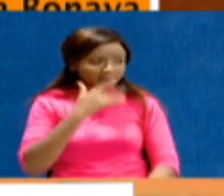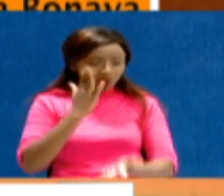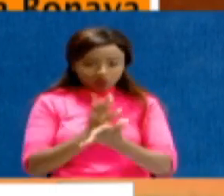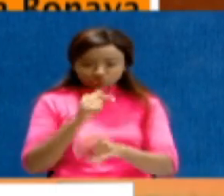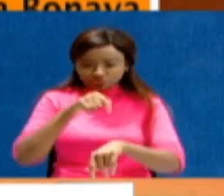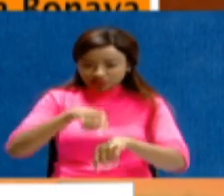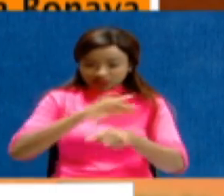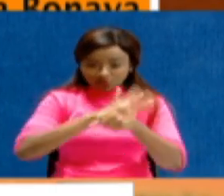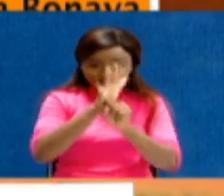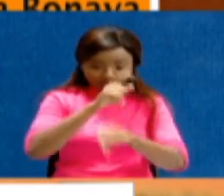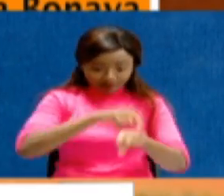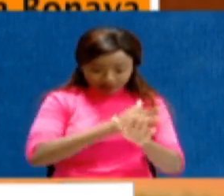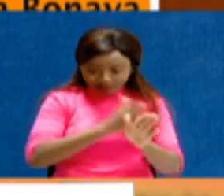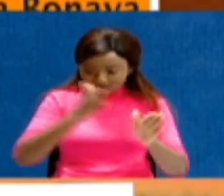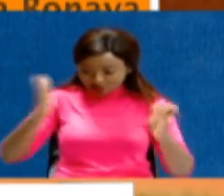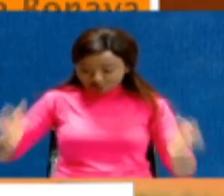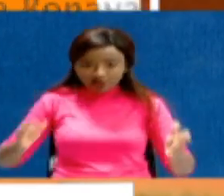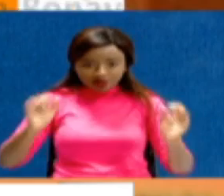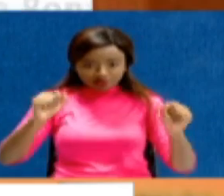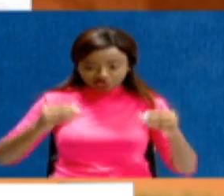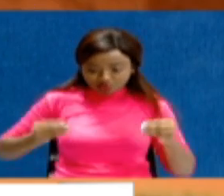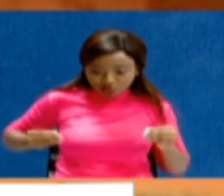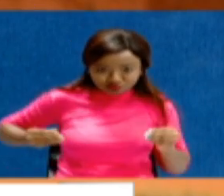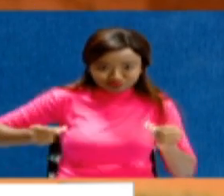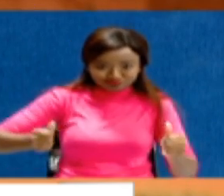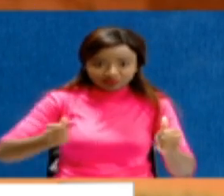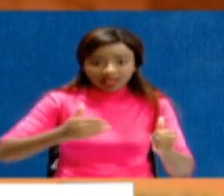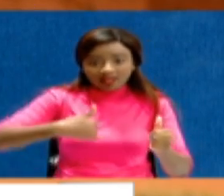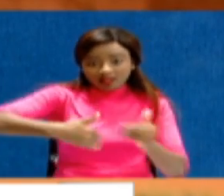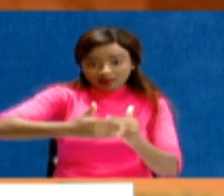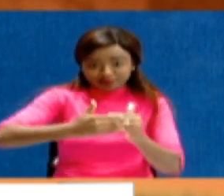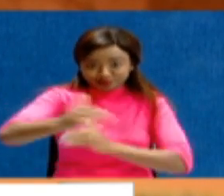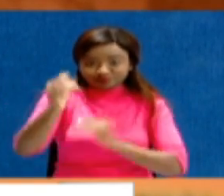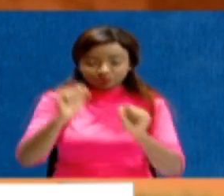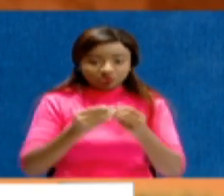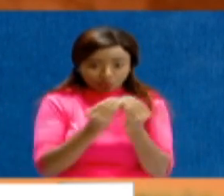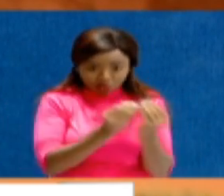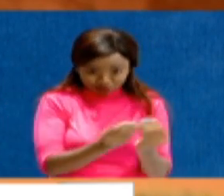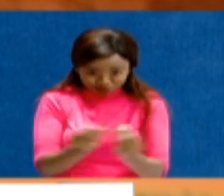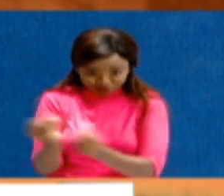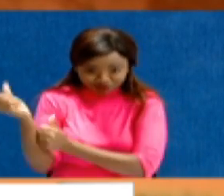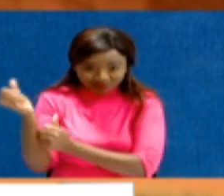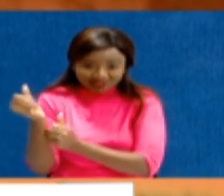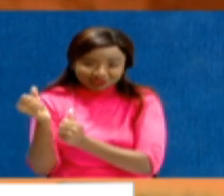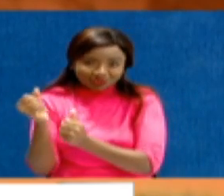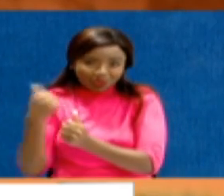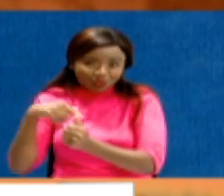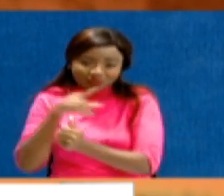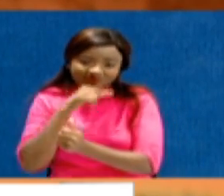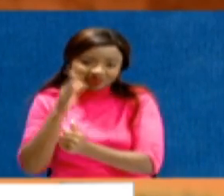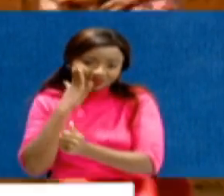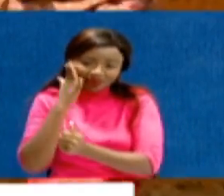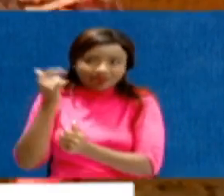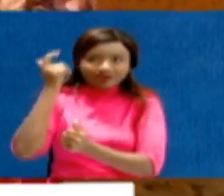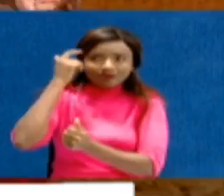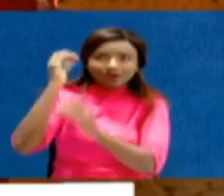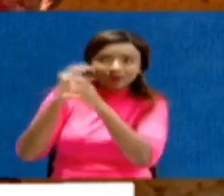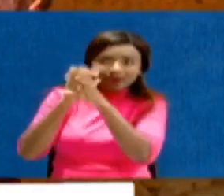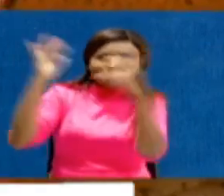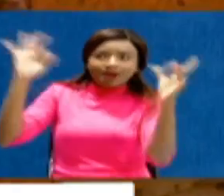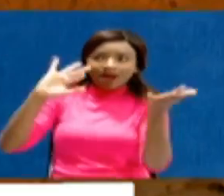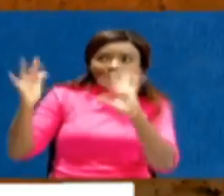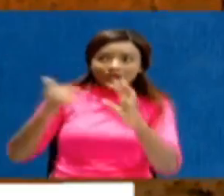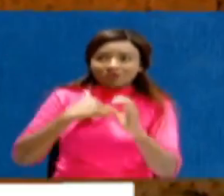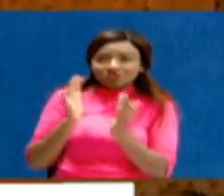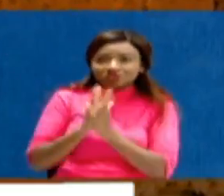us parents will be fond memories of how we've spent our time with the children. As